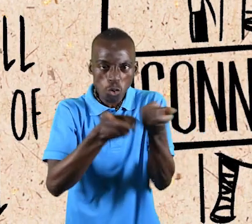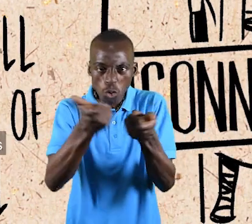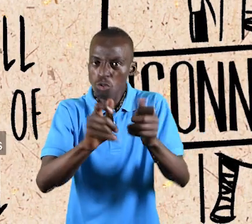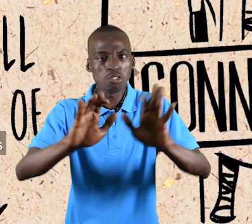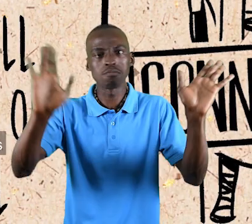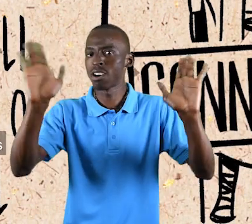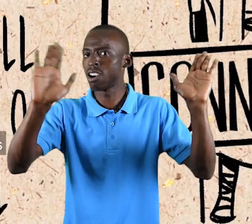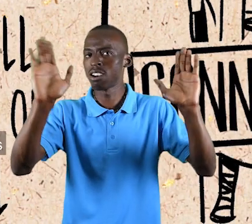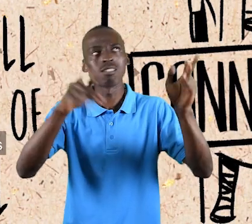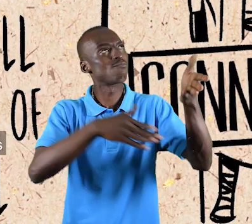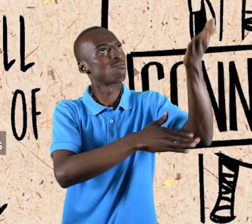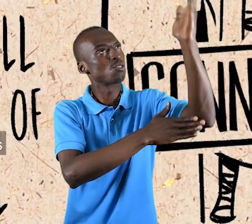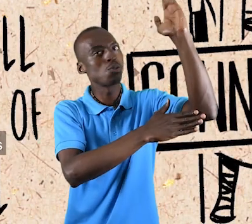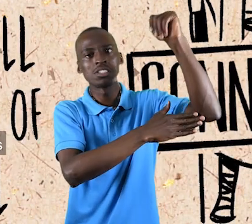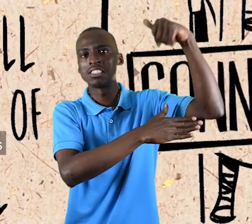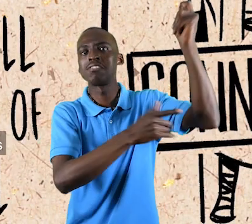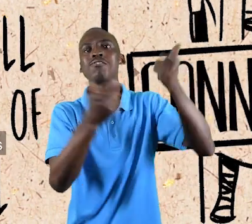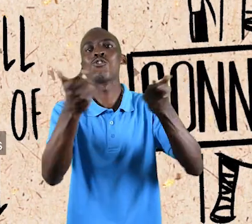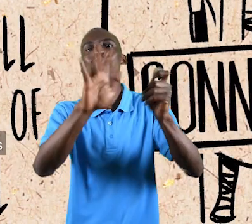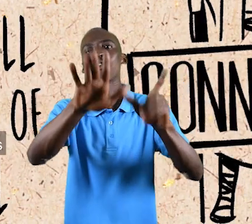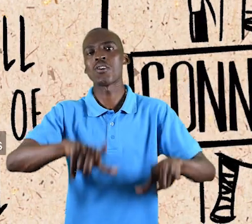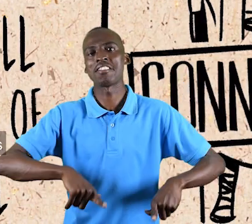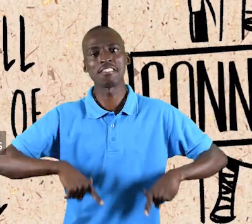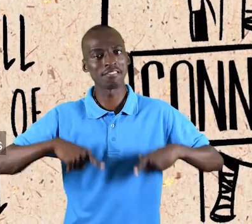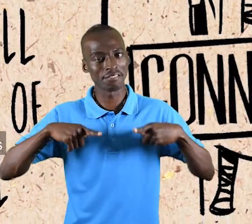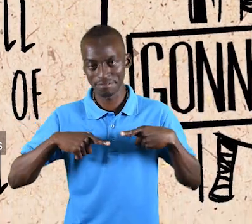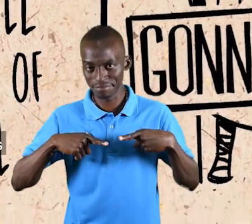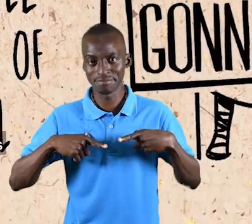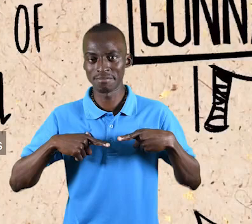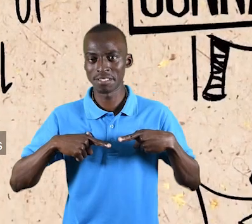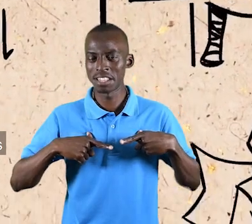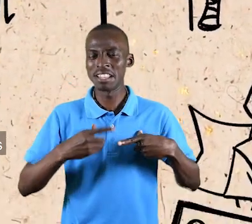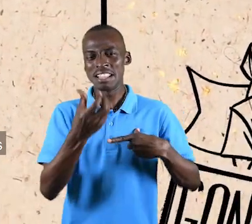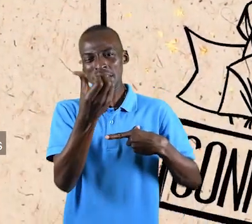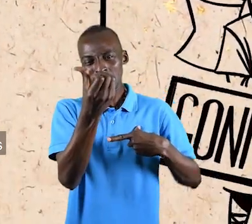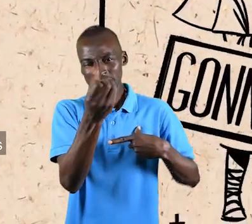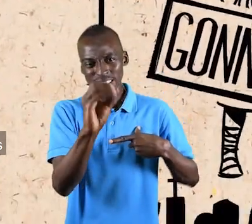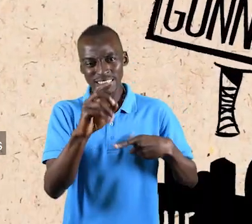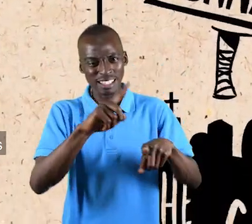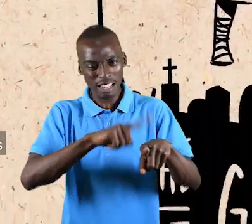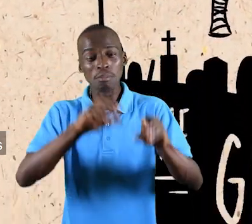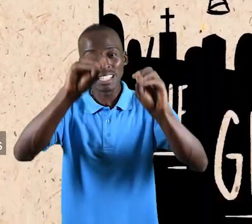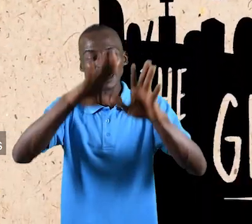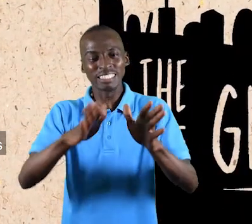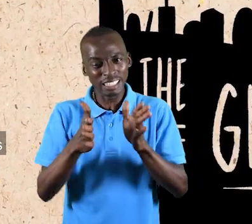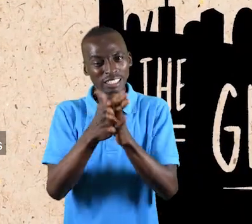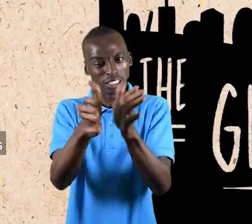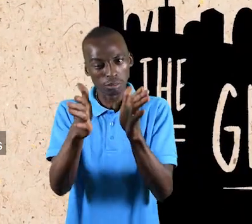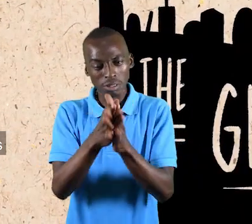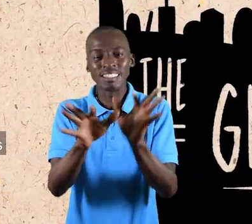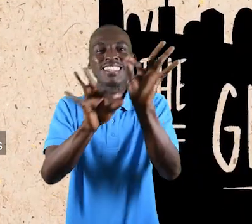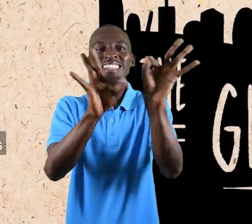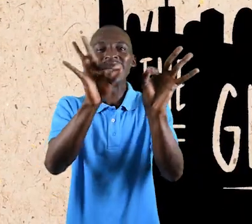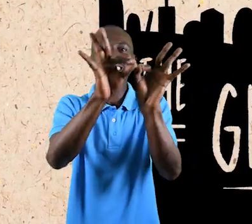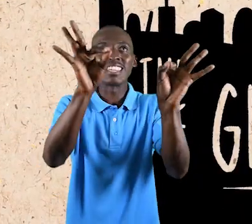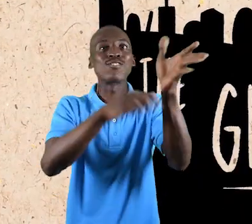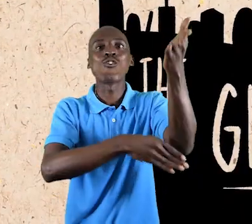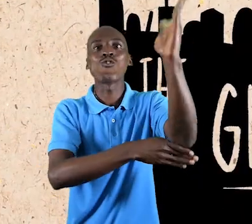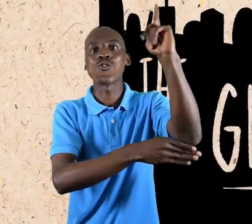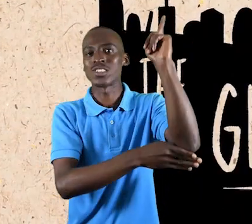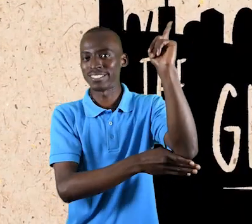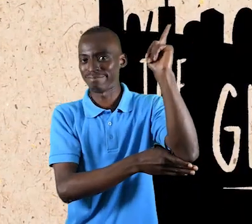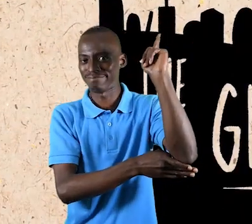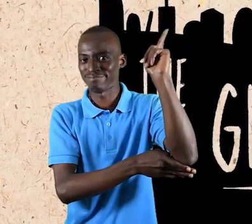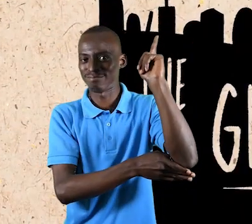control. About 6 different times at some of the bleakest moments in his monologue, the teacher talks about the gift of God, which is